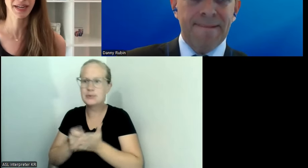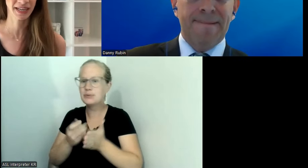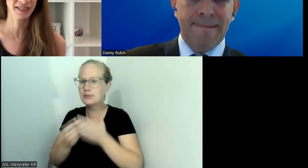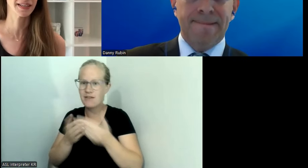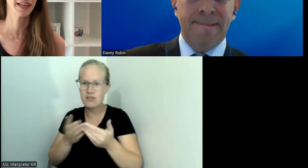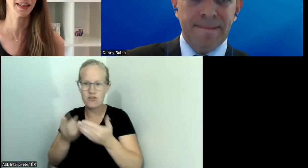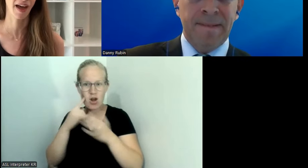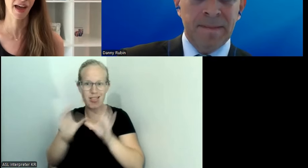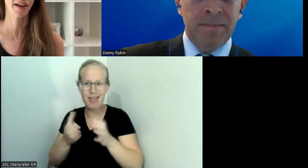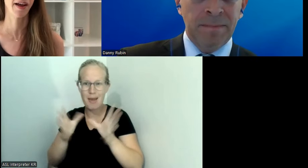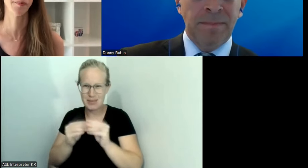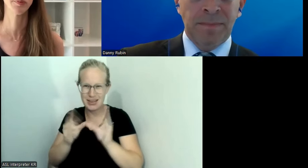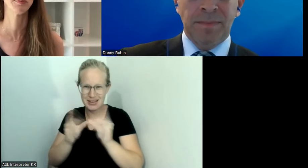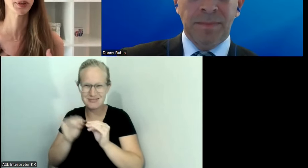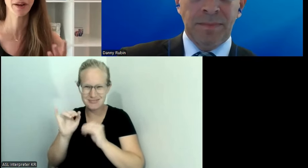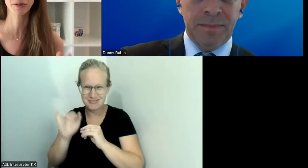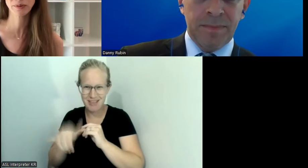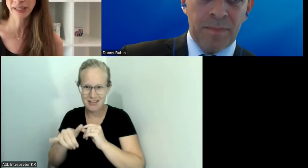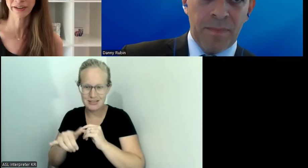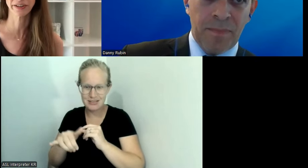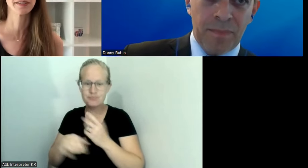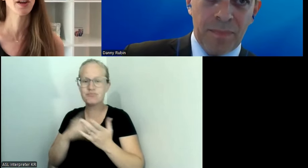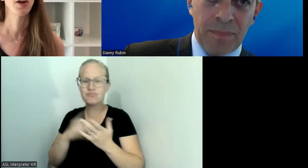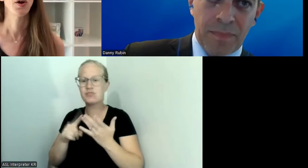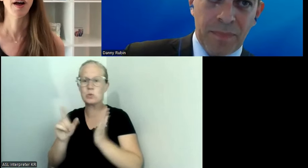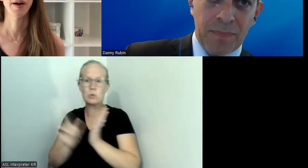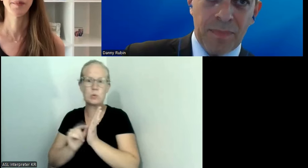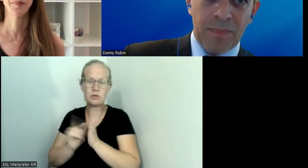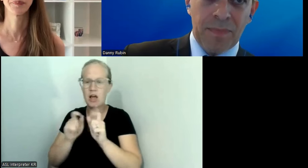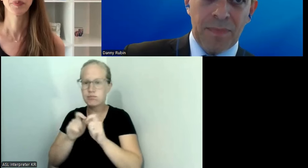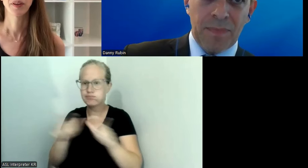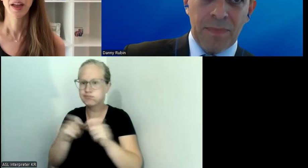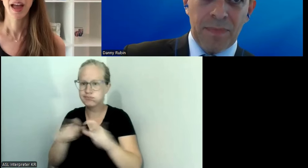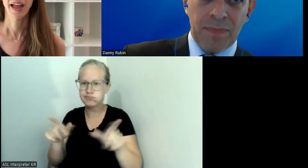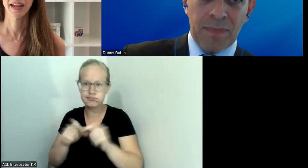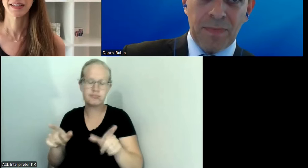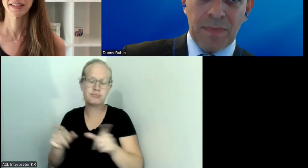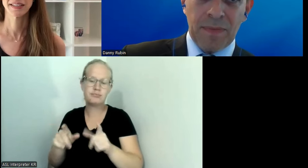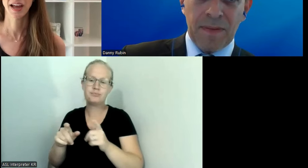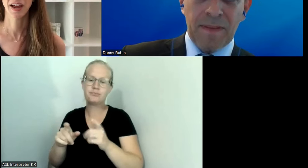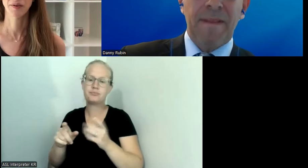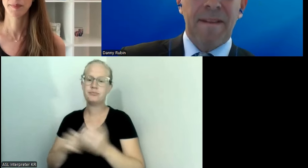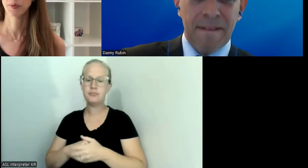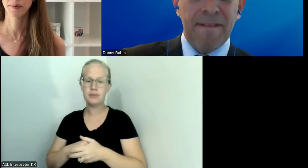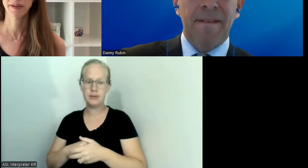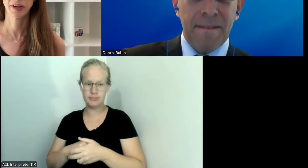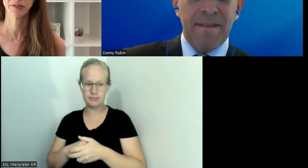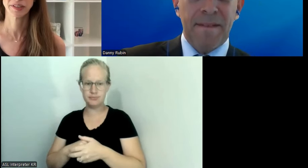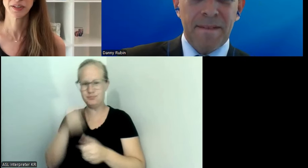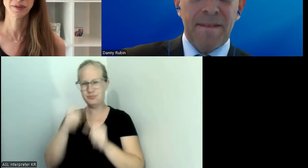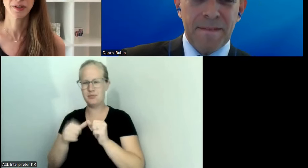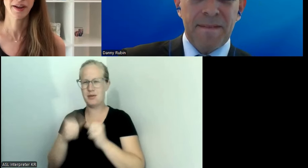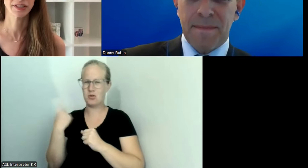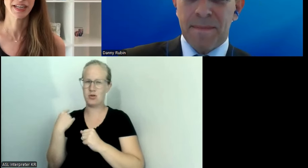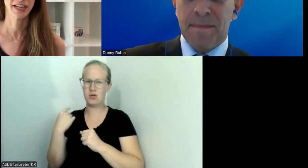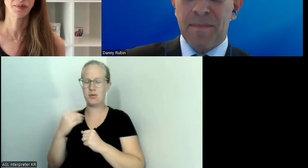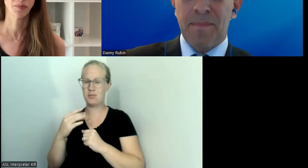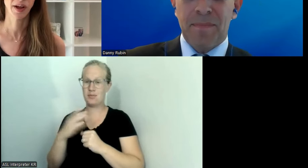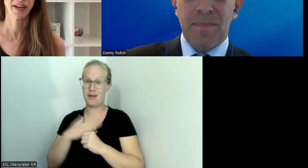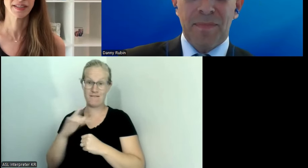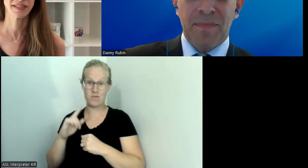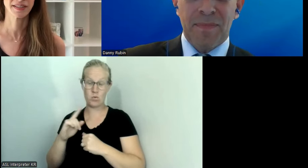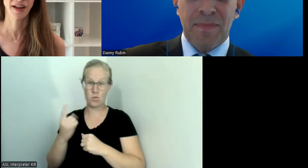for club meetings, things like that, putting out newsletters. Um, and I remember one of my very first interviews I ever